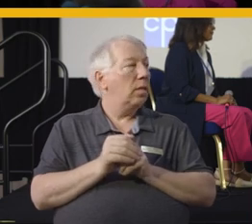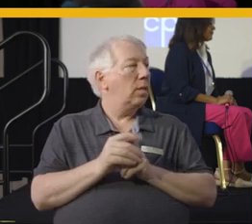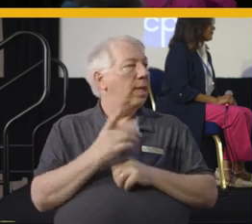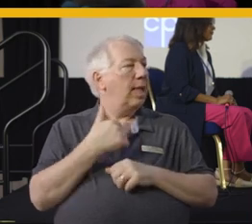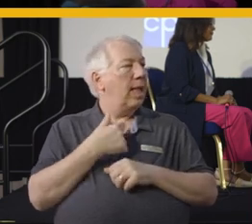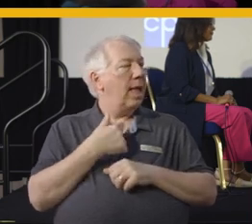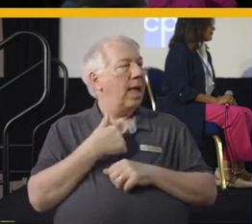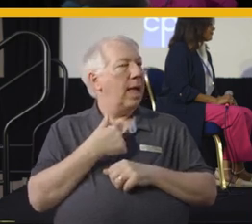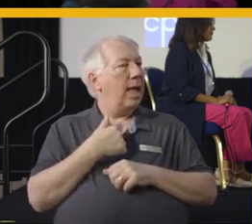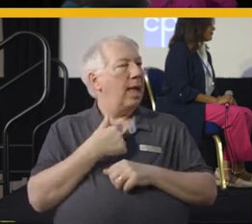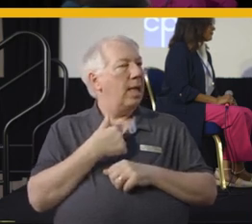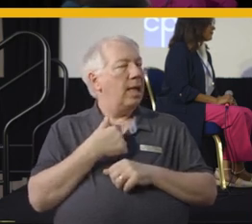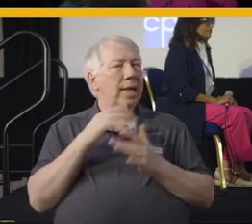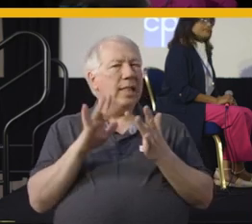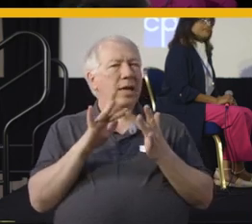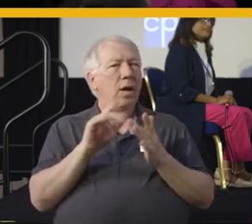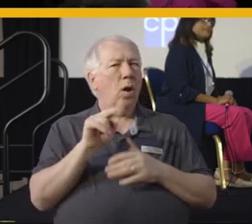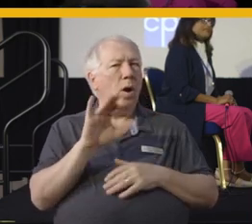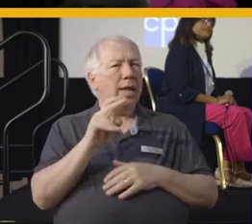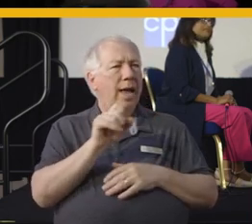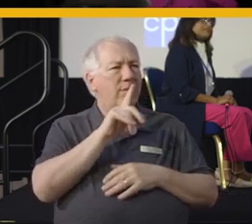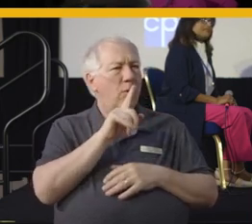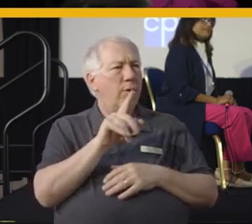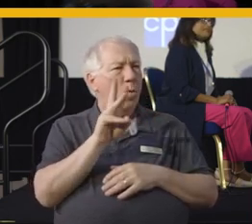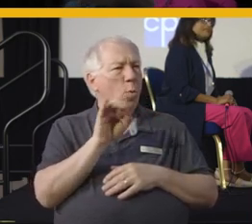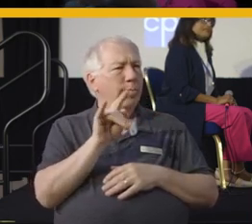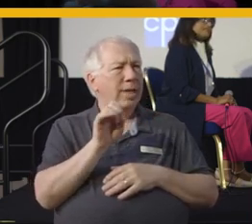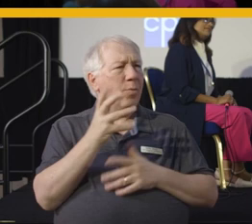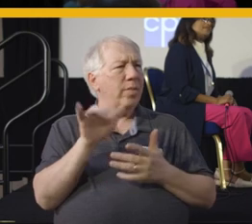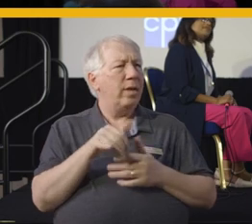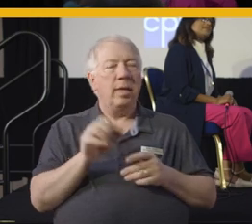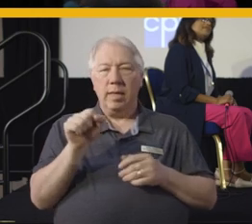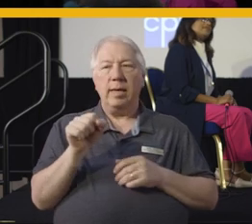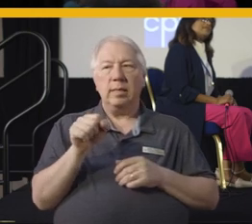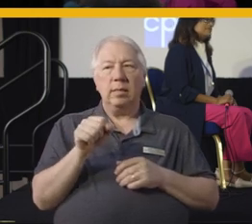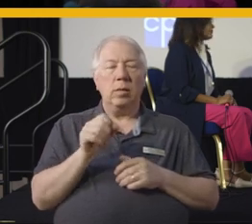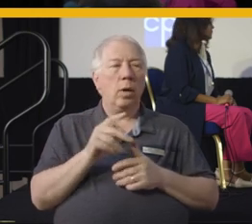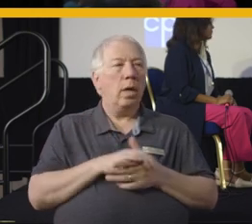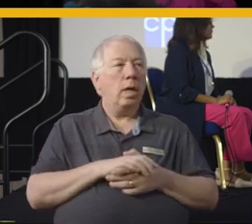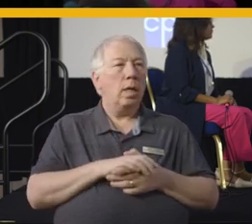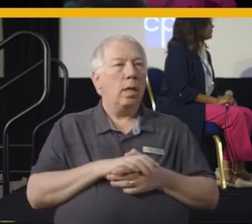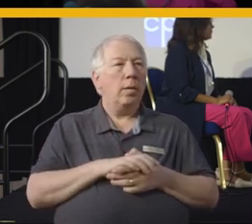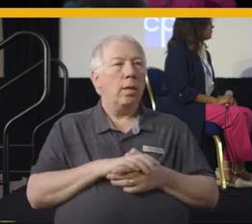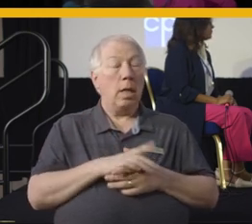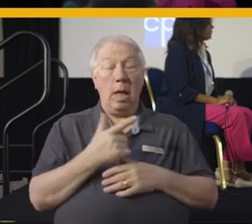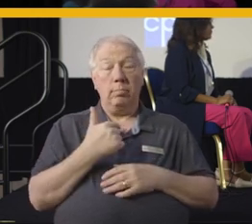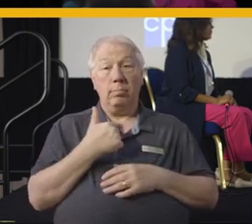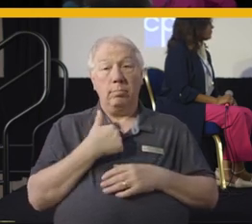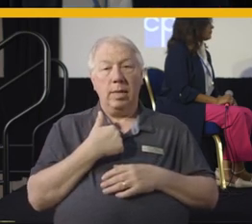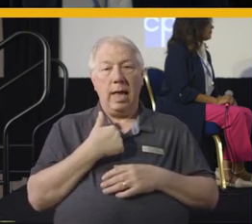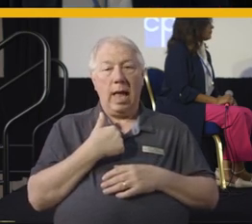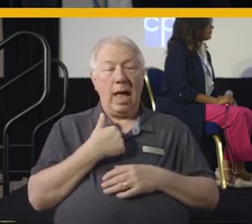I have a question. Is Internet Archives an actual website or place? Okay.